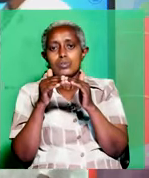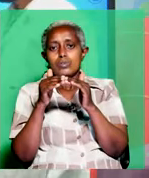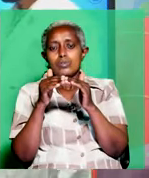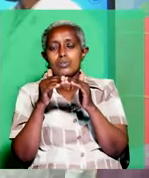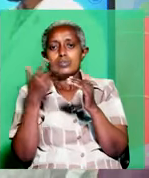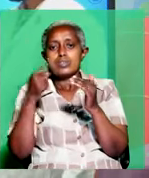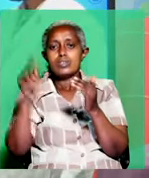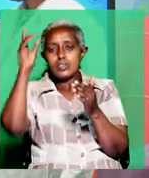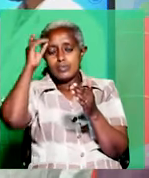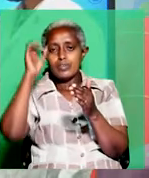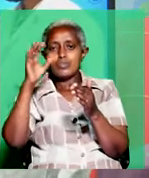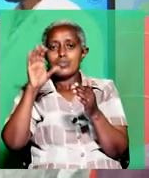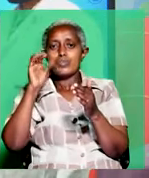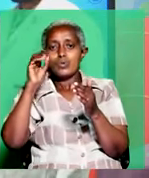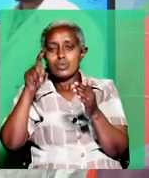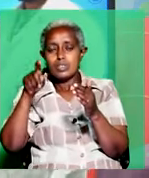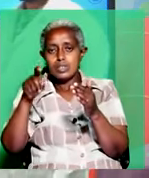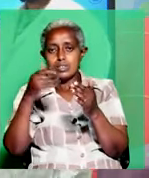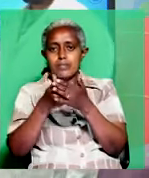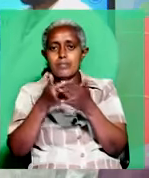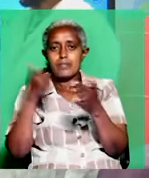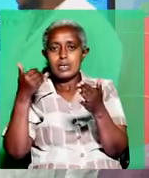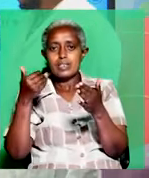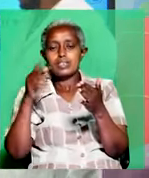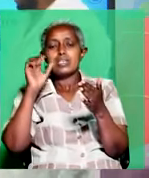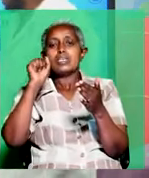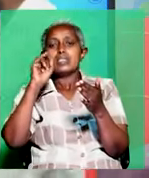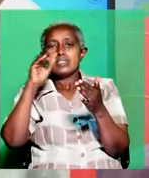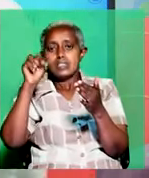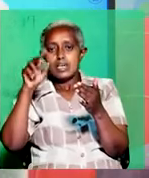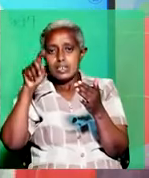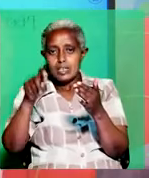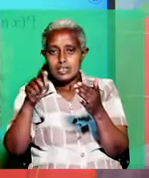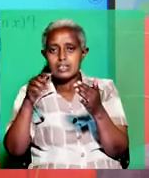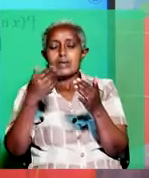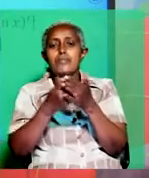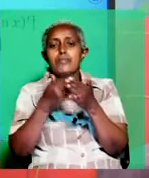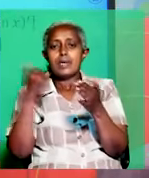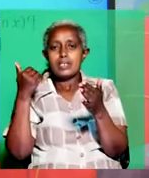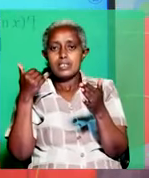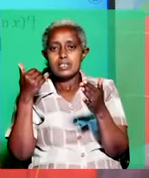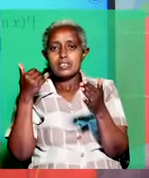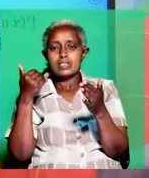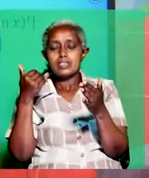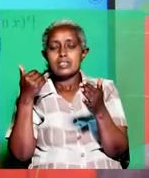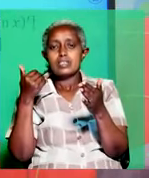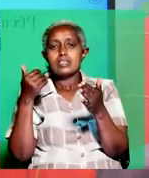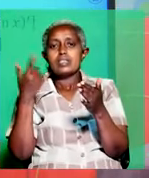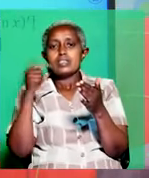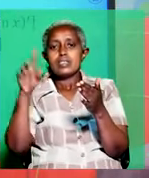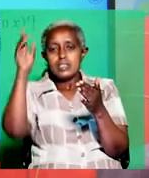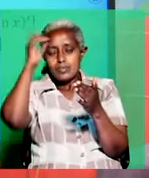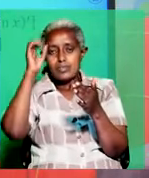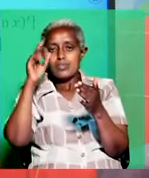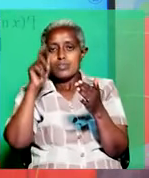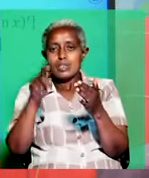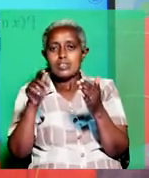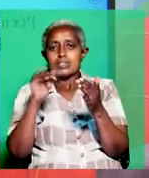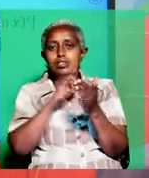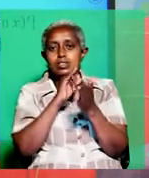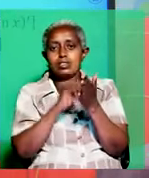the derivative of cos x is this minus sin x minus the derivative of x is